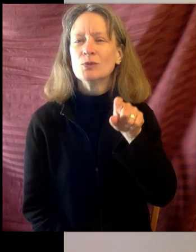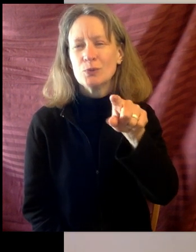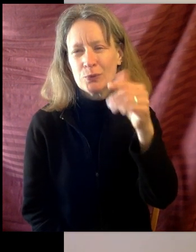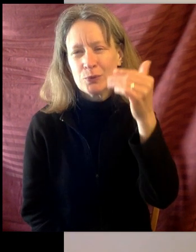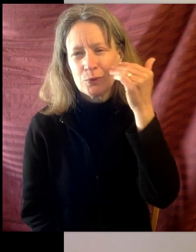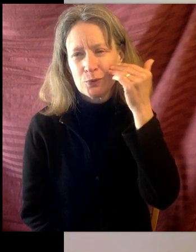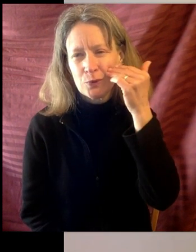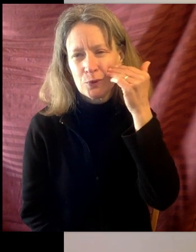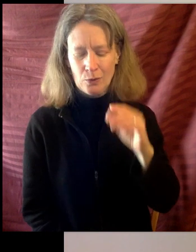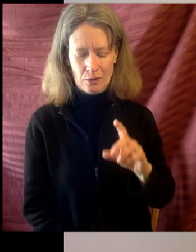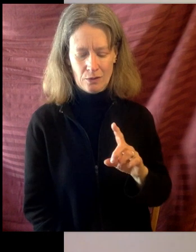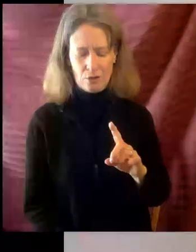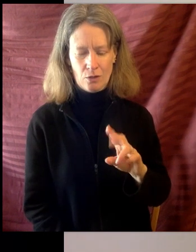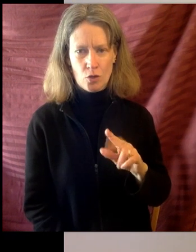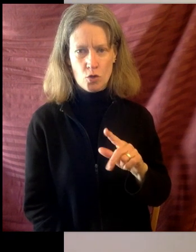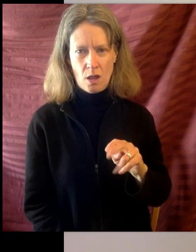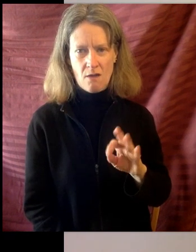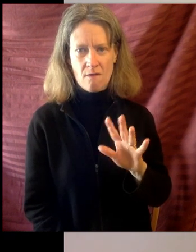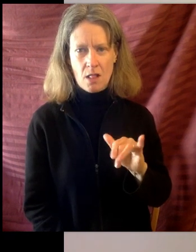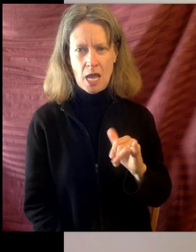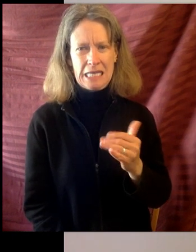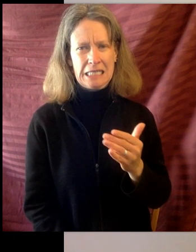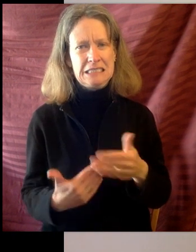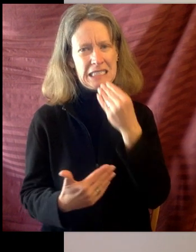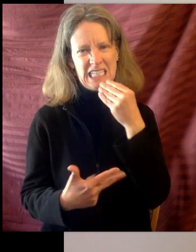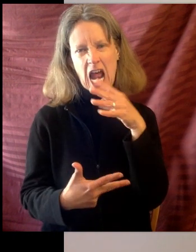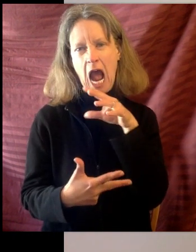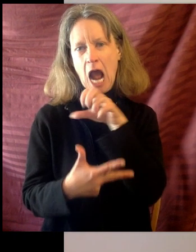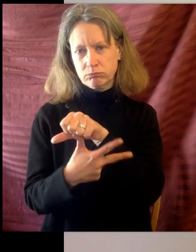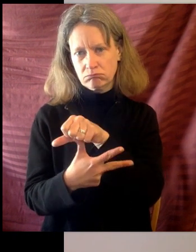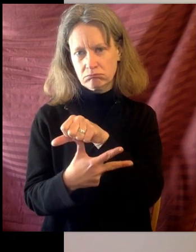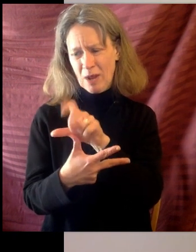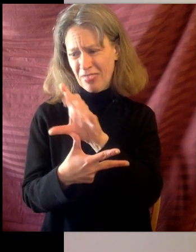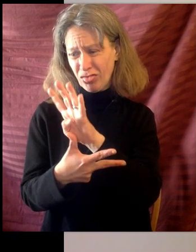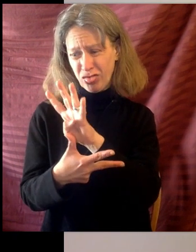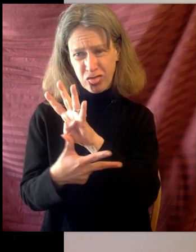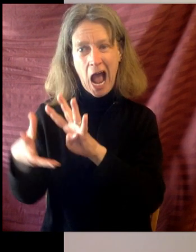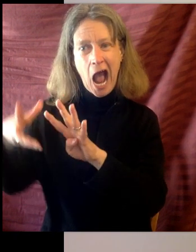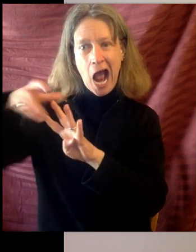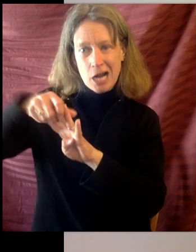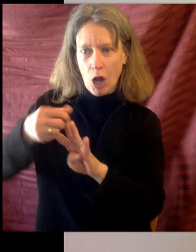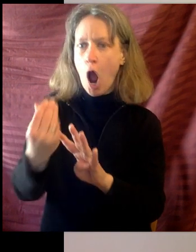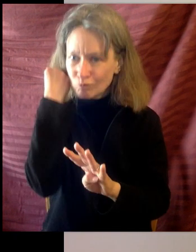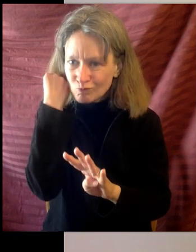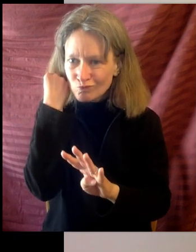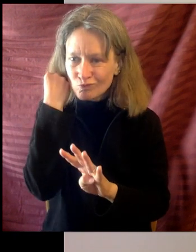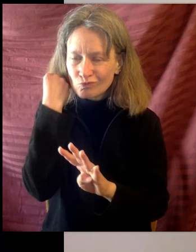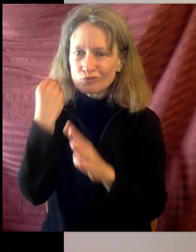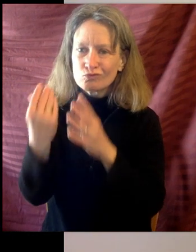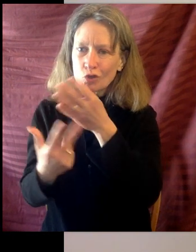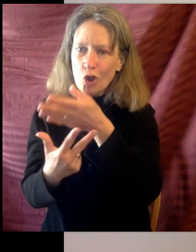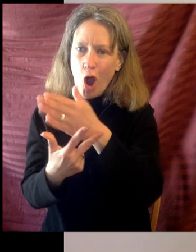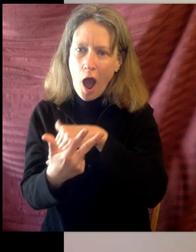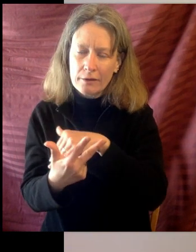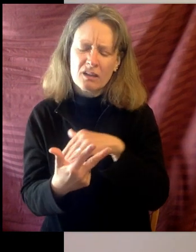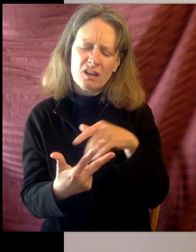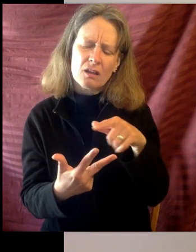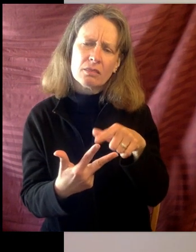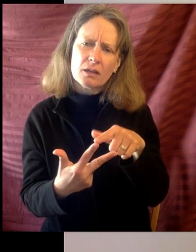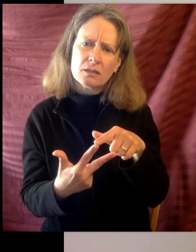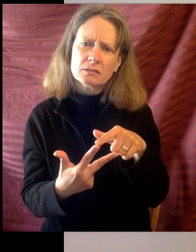this one, so this one will probably die, unfortunately. This one might have an okay chance of living, better than its